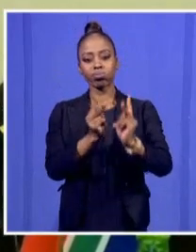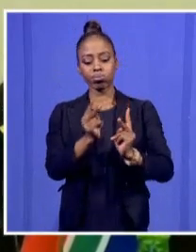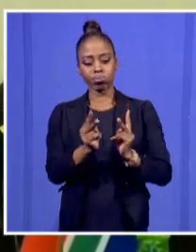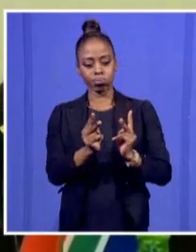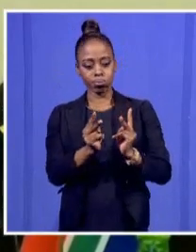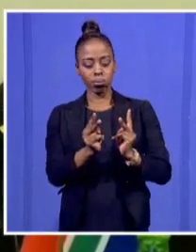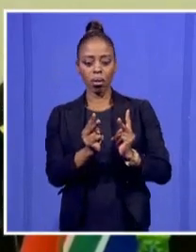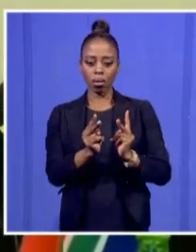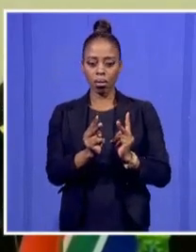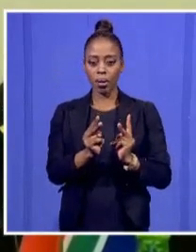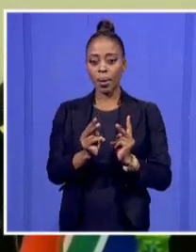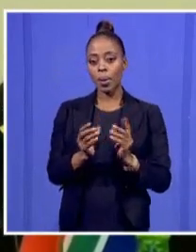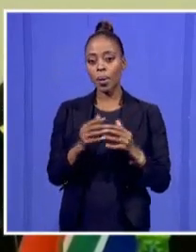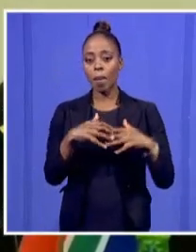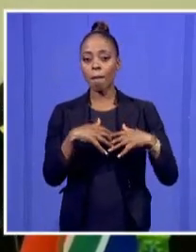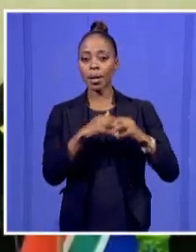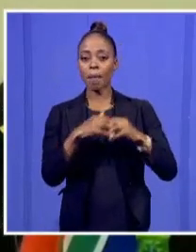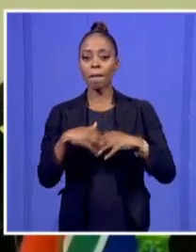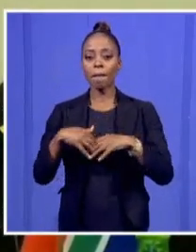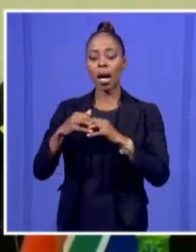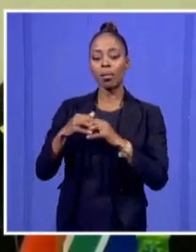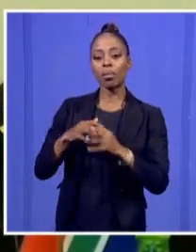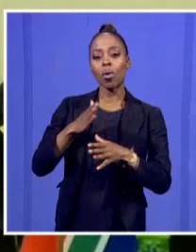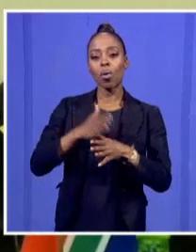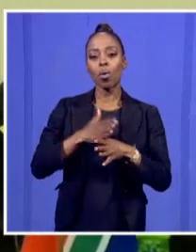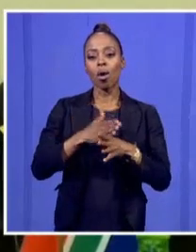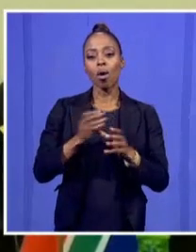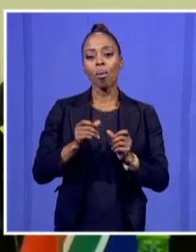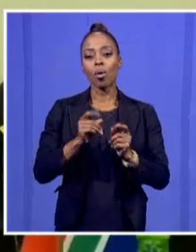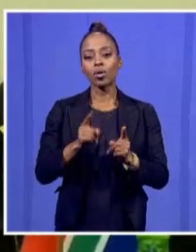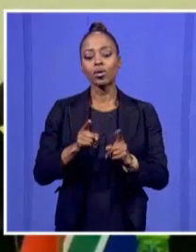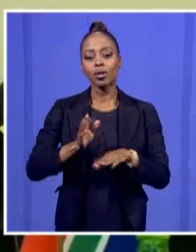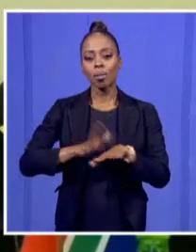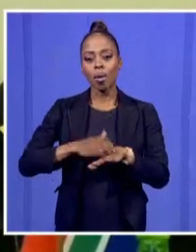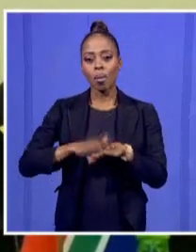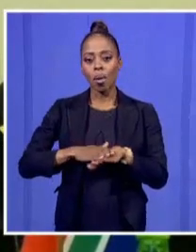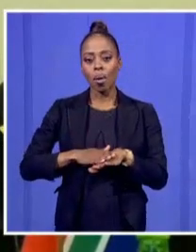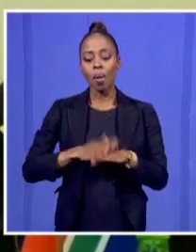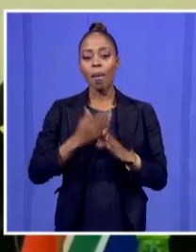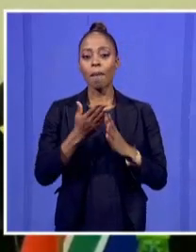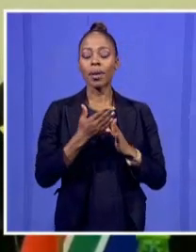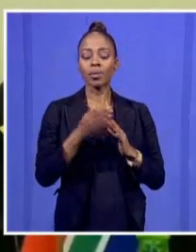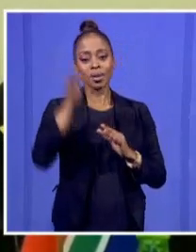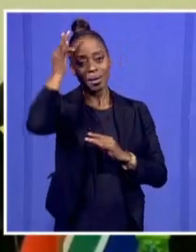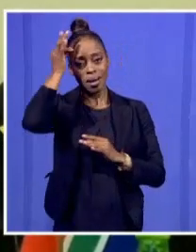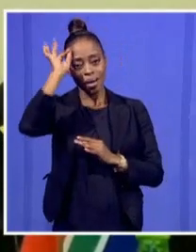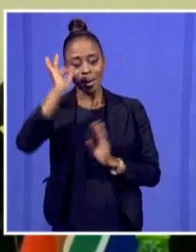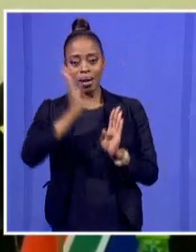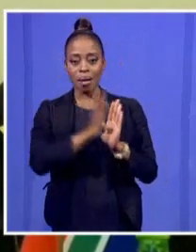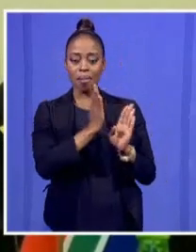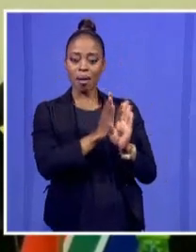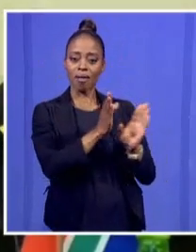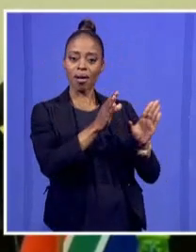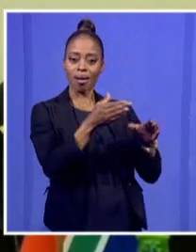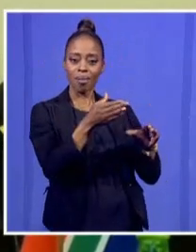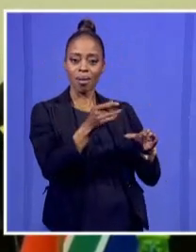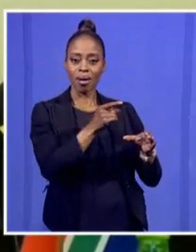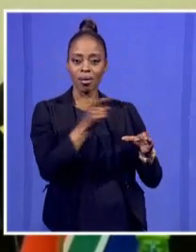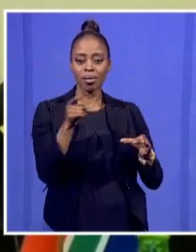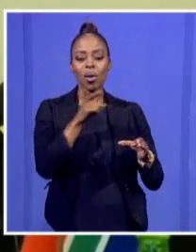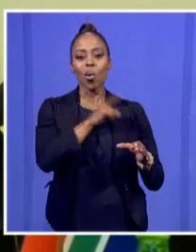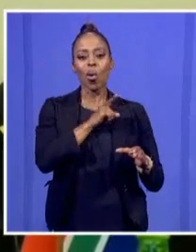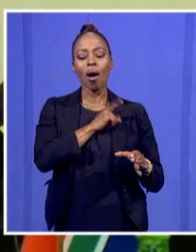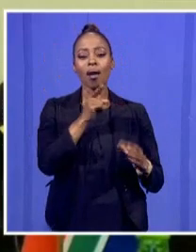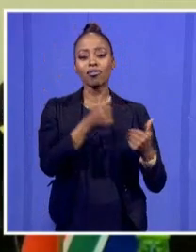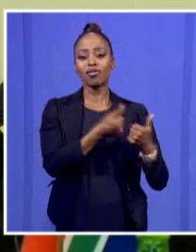providing great opportunities for more collaboration between the public and private sector to solve different